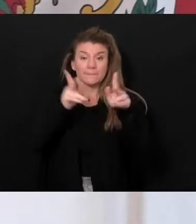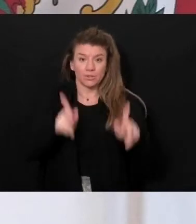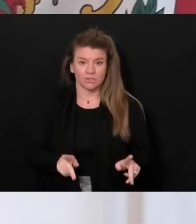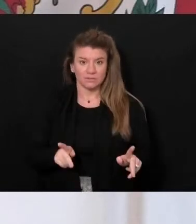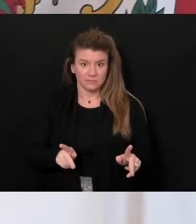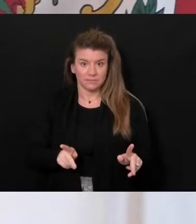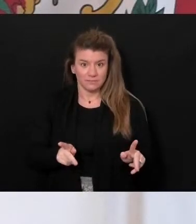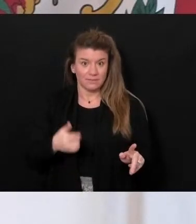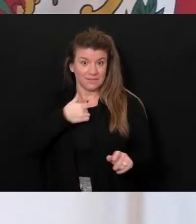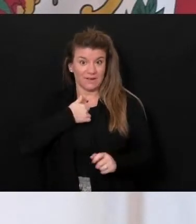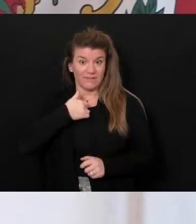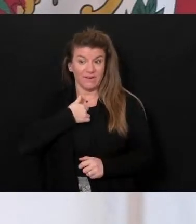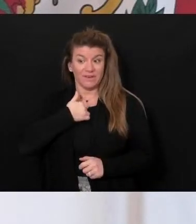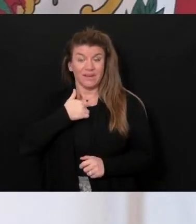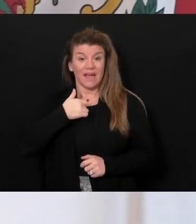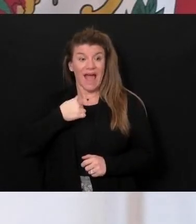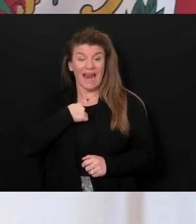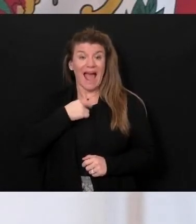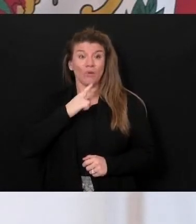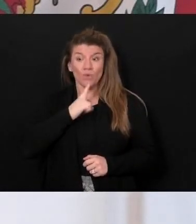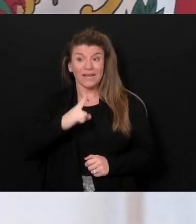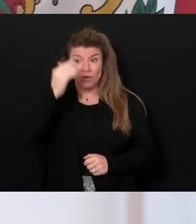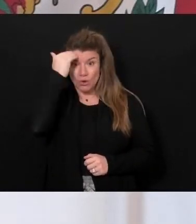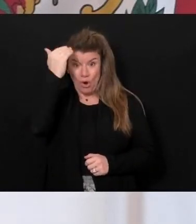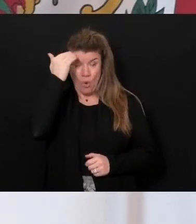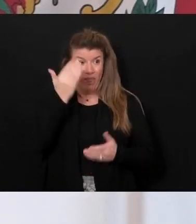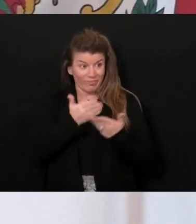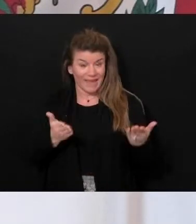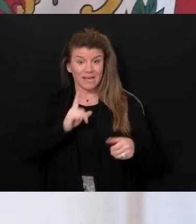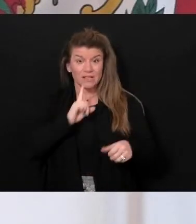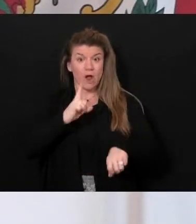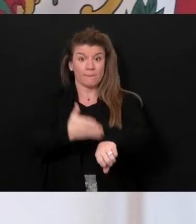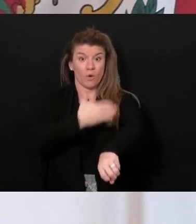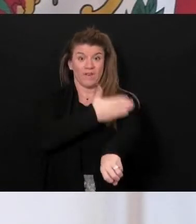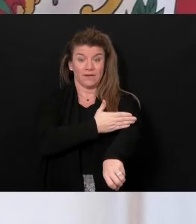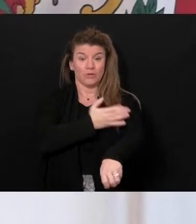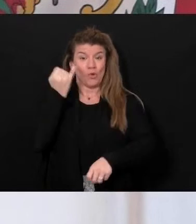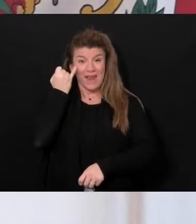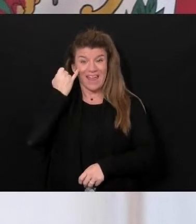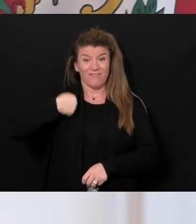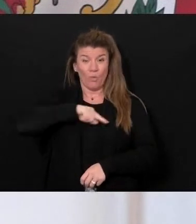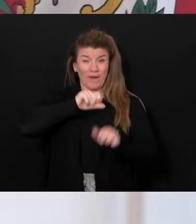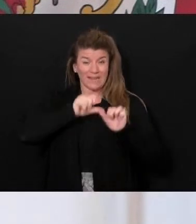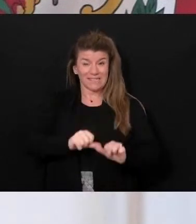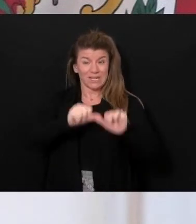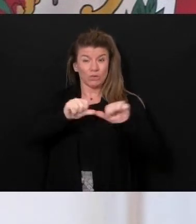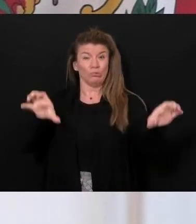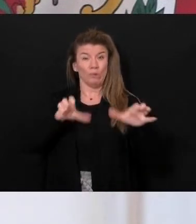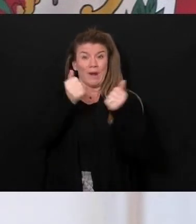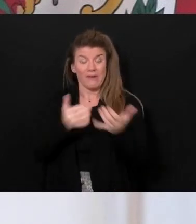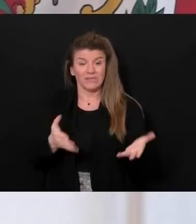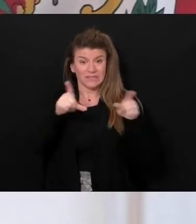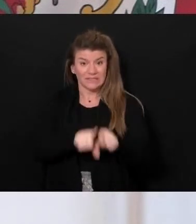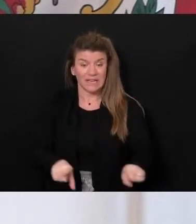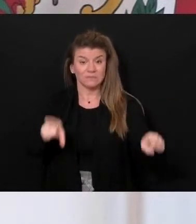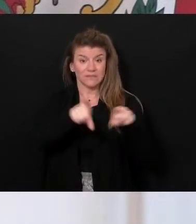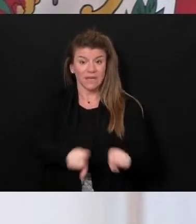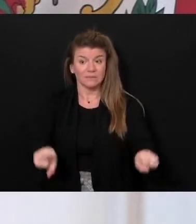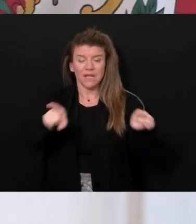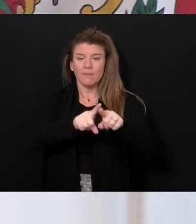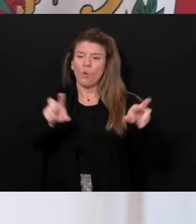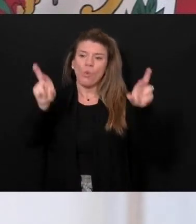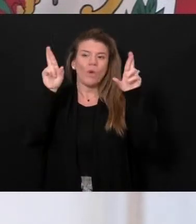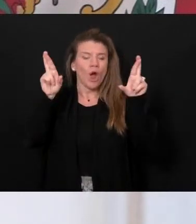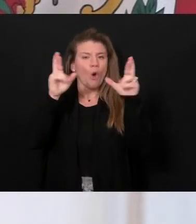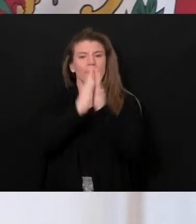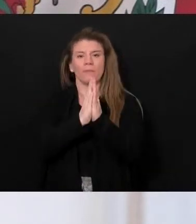you that things are getting better. And if we keep just pouring it on the way we're going and everything, it's just going to hopefully, we hope and